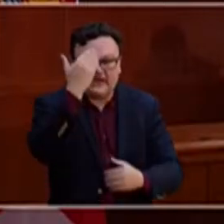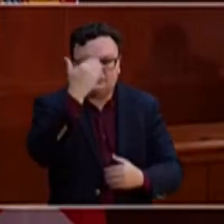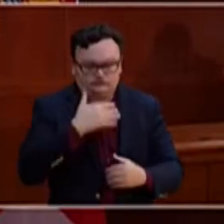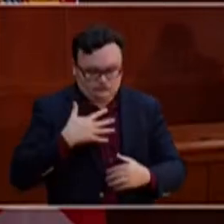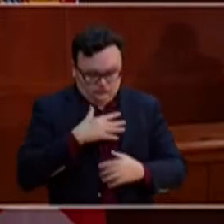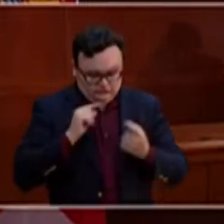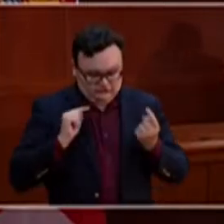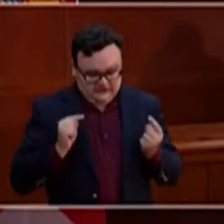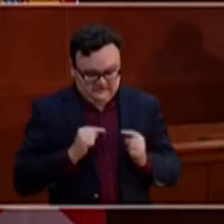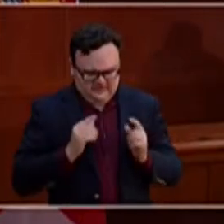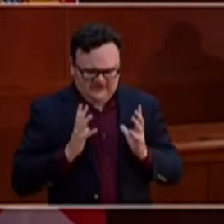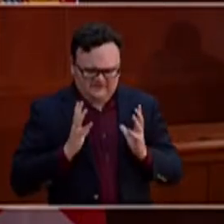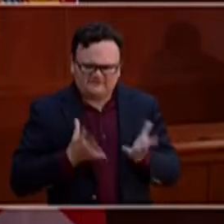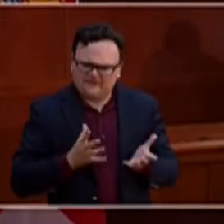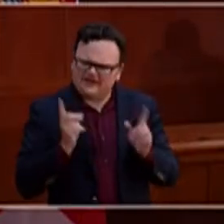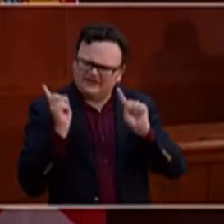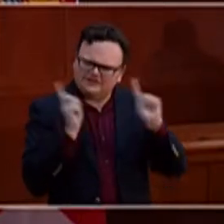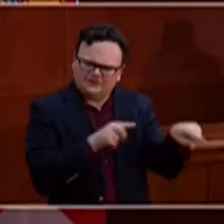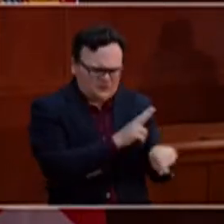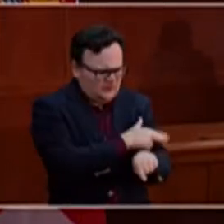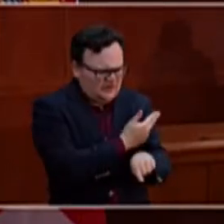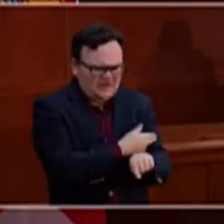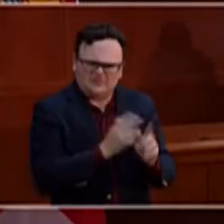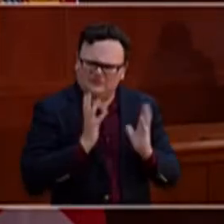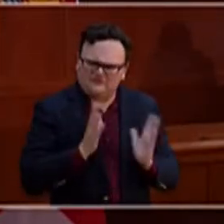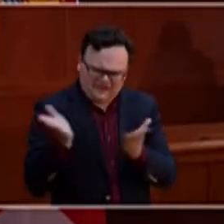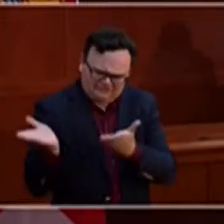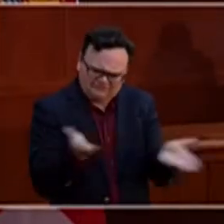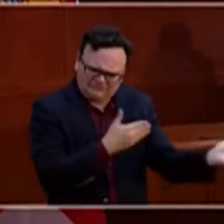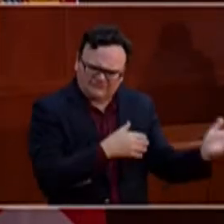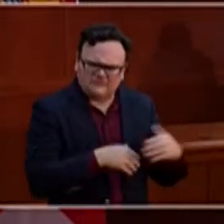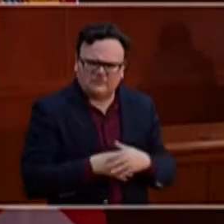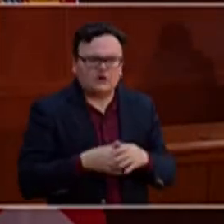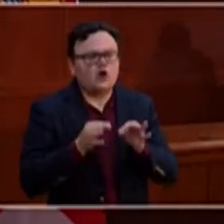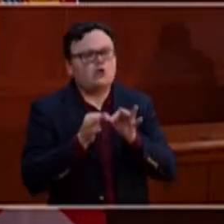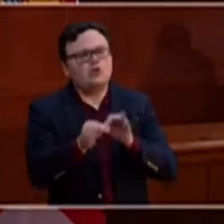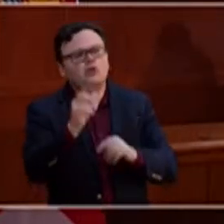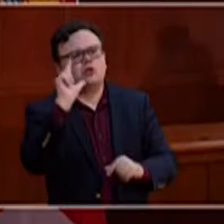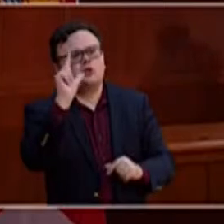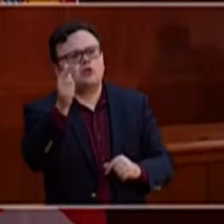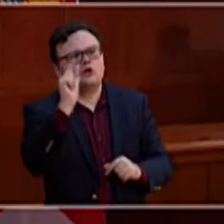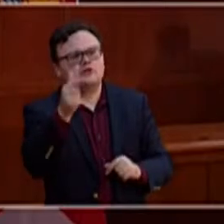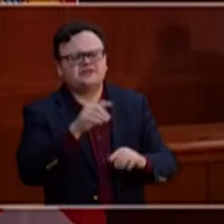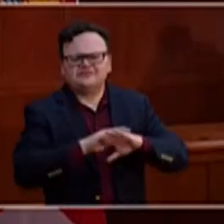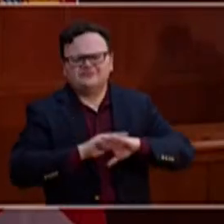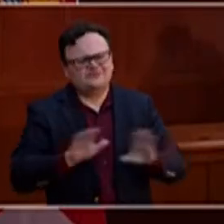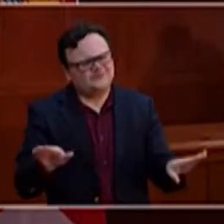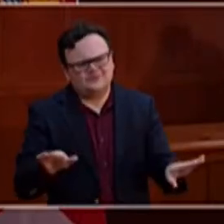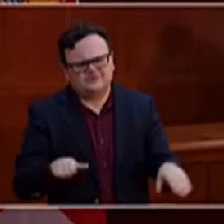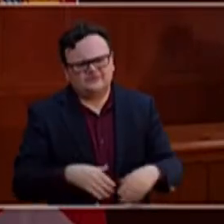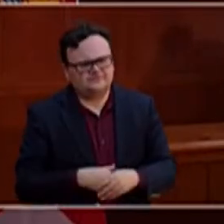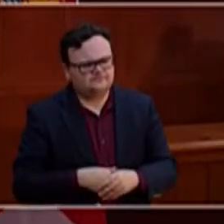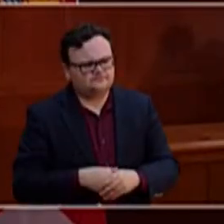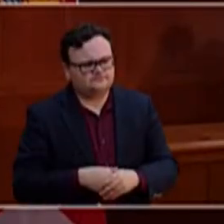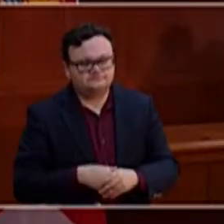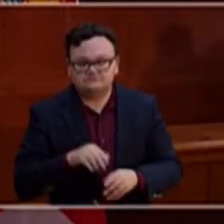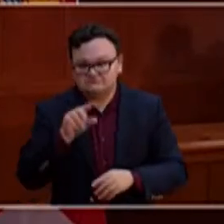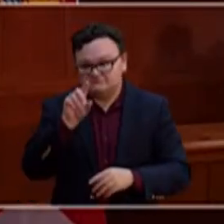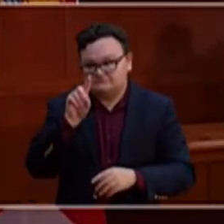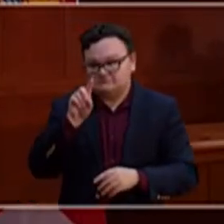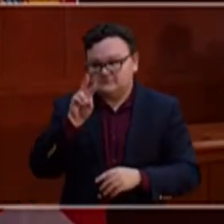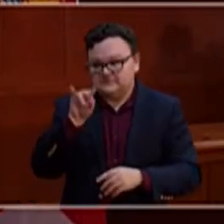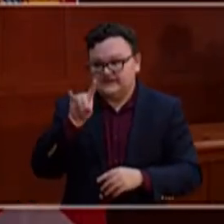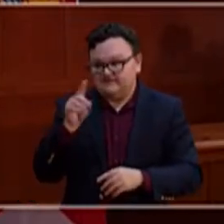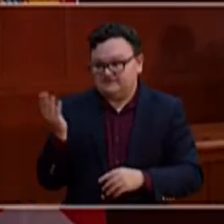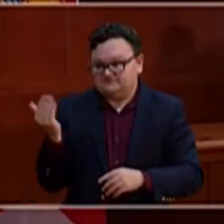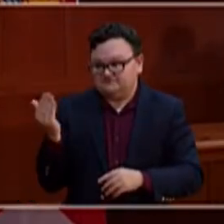any of those, to go to the hospital. That's the right place to do. Do not delay your care. And Dave, you've seen that as well. I just was talking to